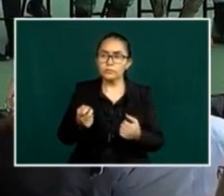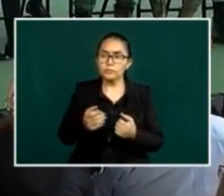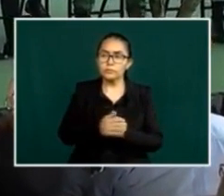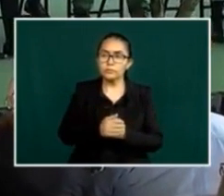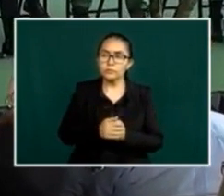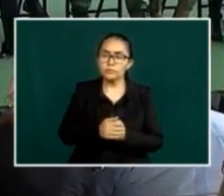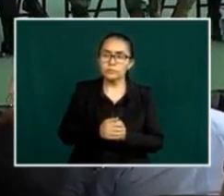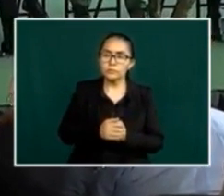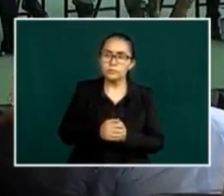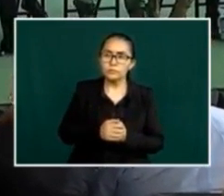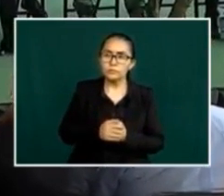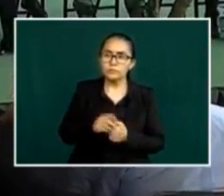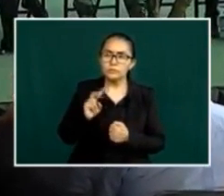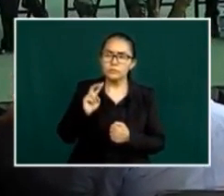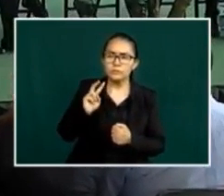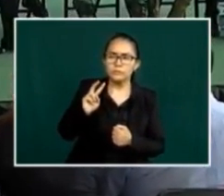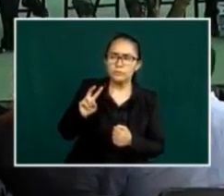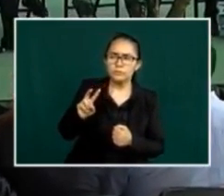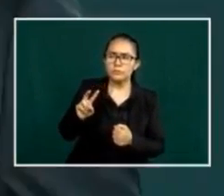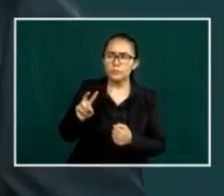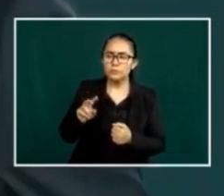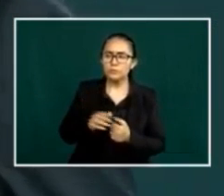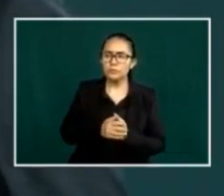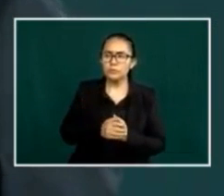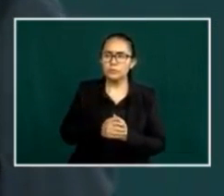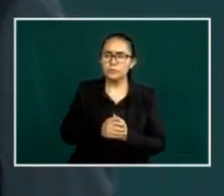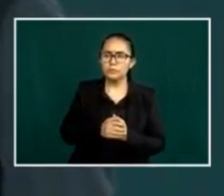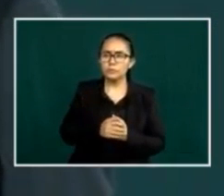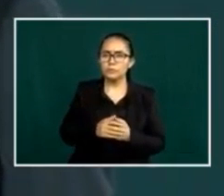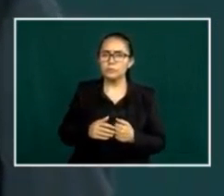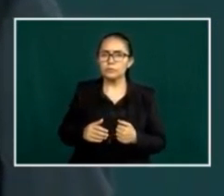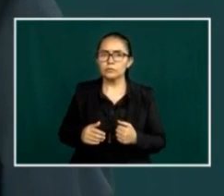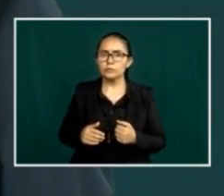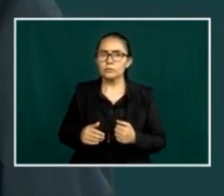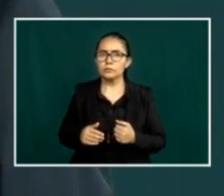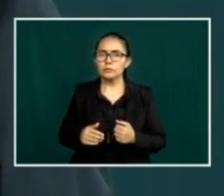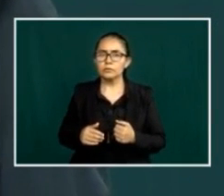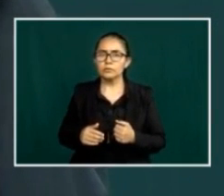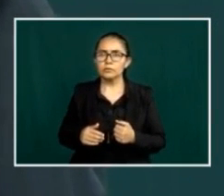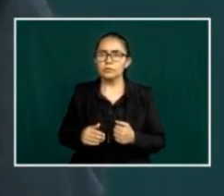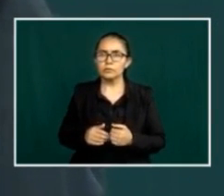they're the most tenacious critics of our politics.